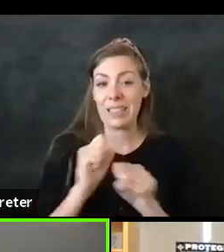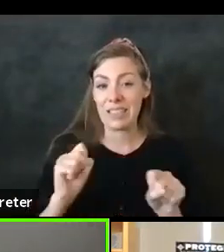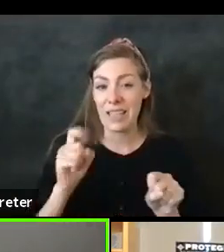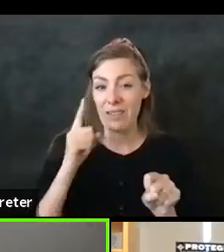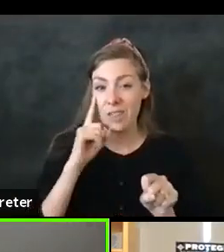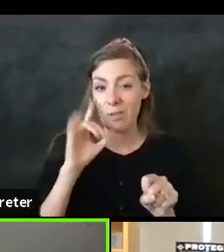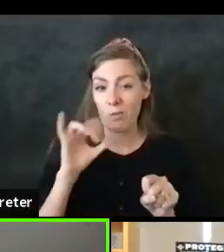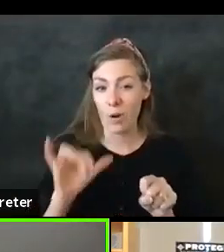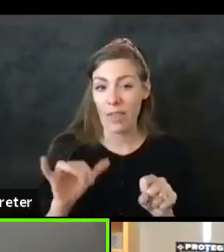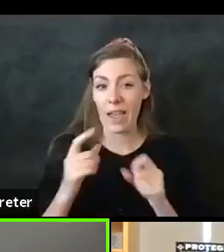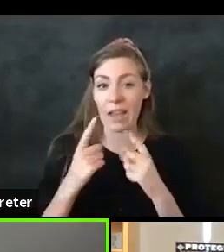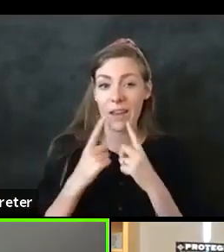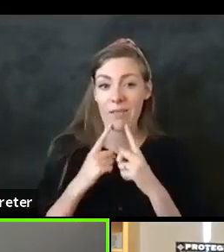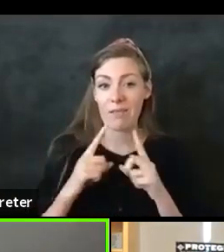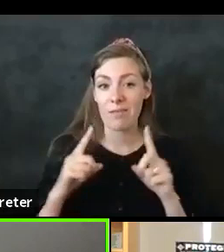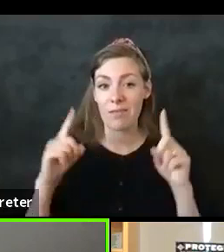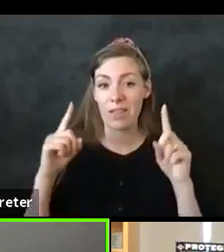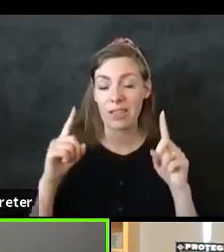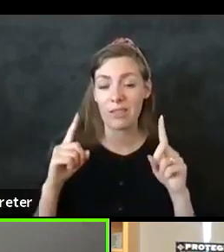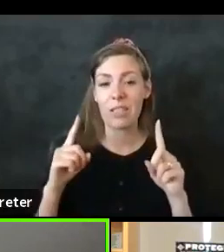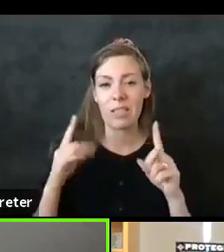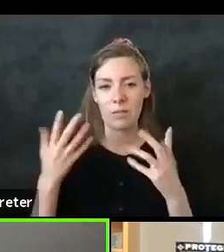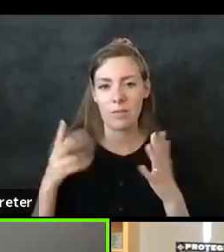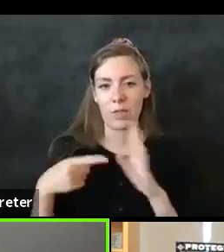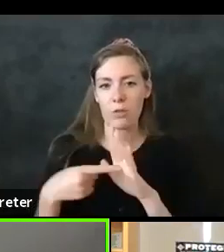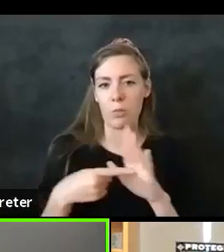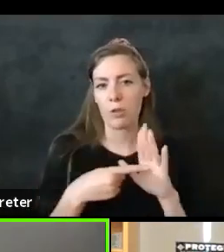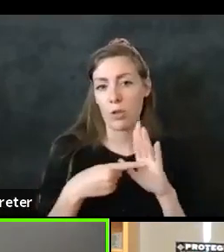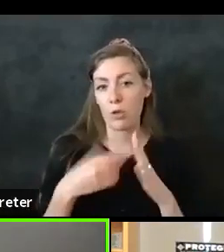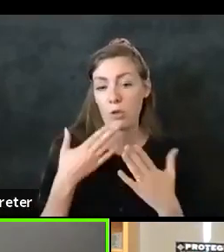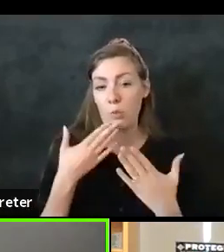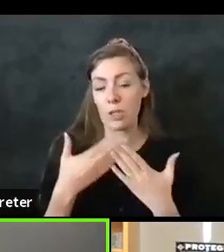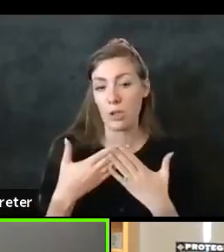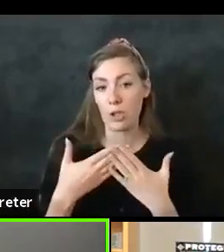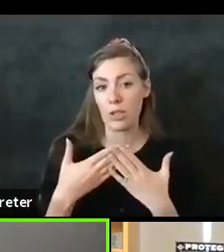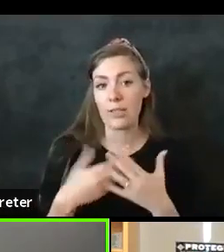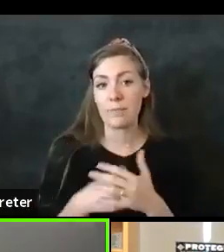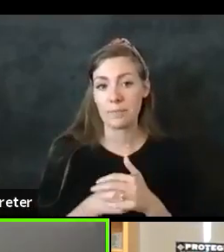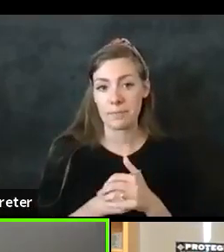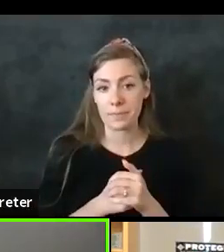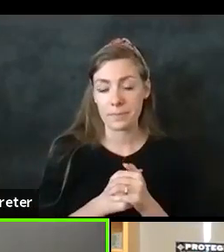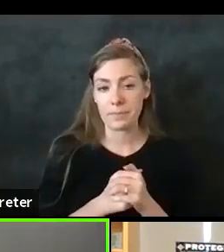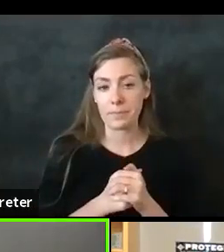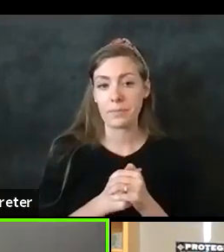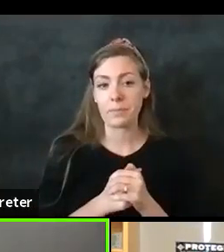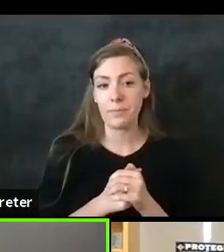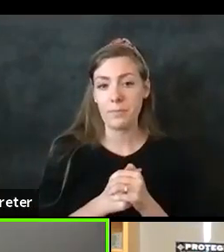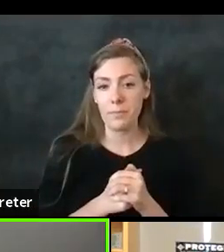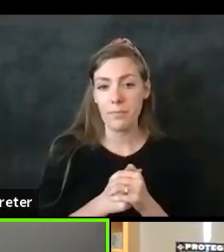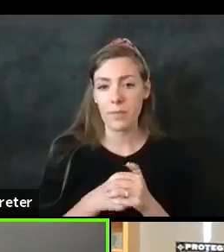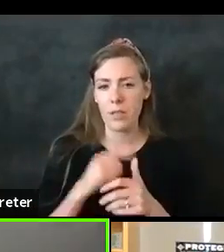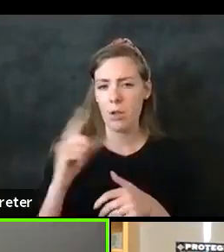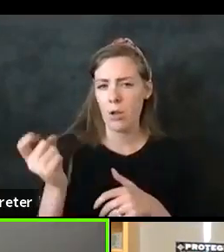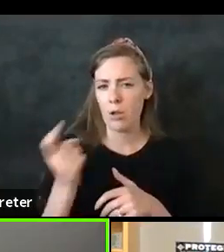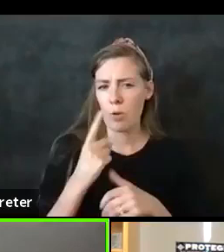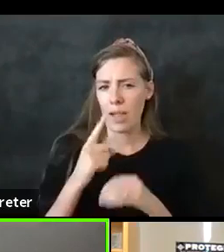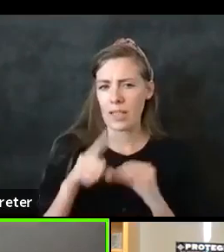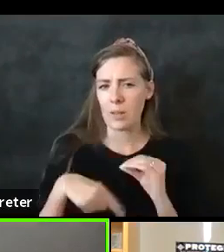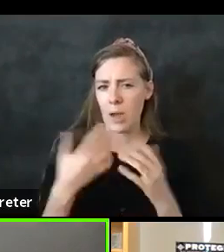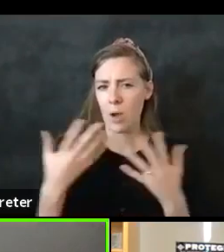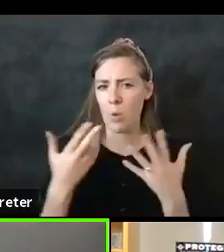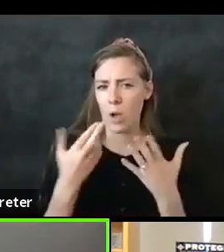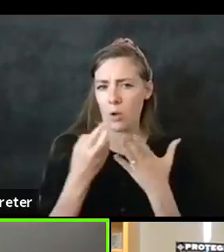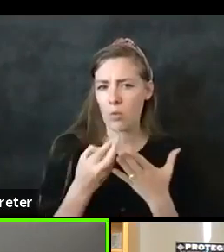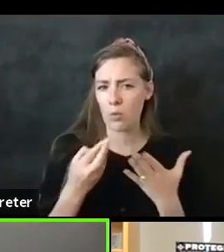the efficacy, how effective it is, has been shown to be really good. And the question you asked, Paul, about what